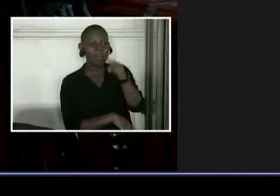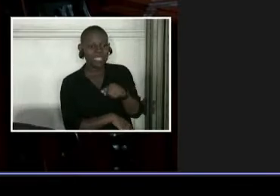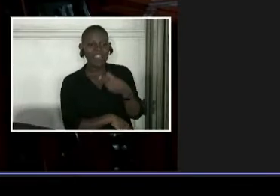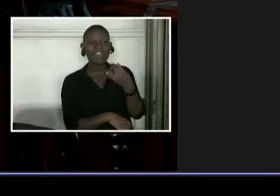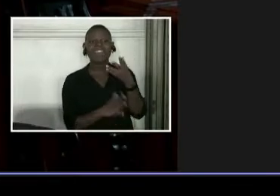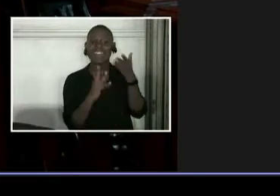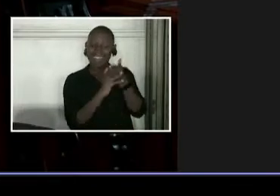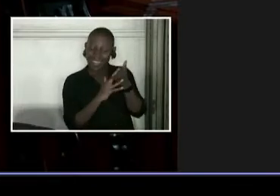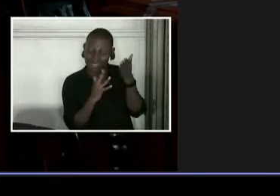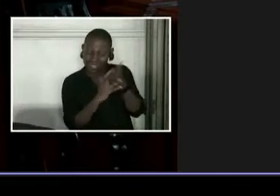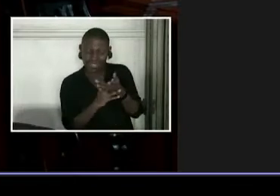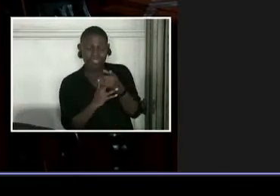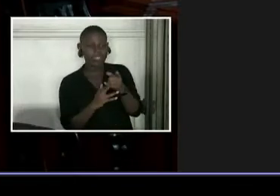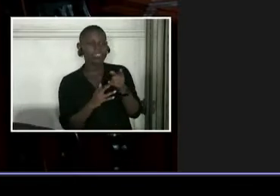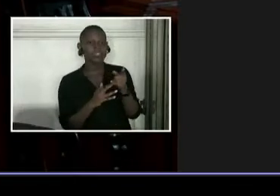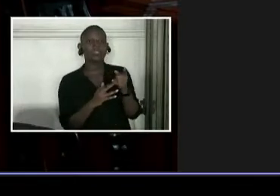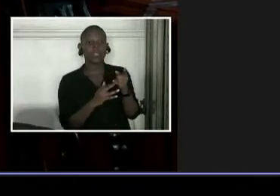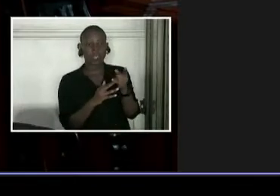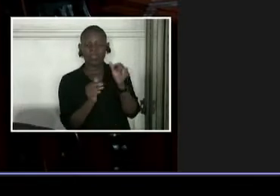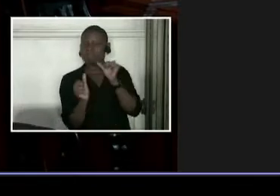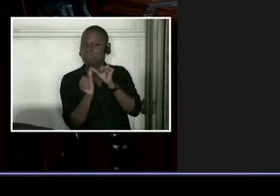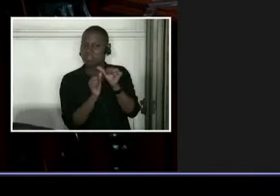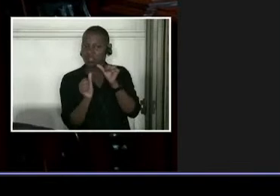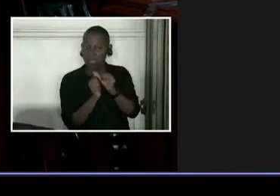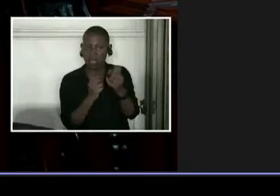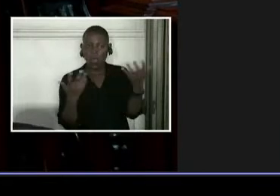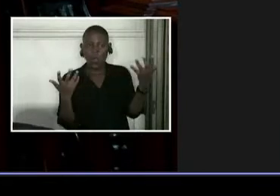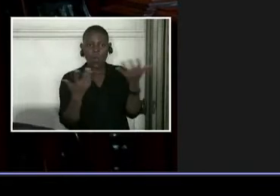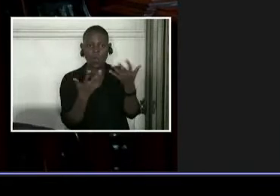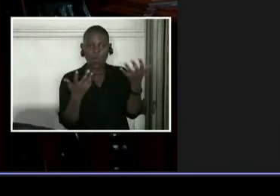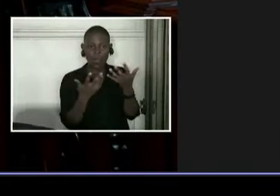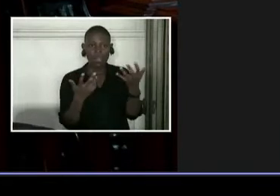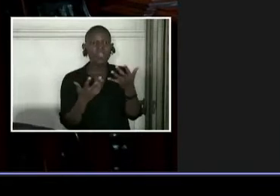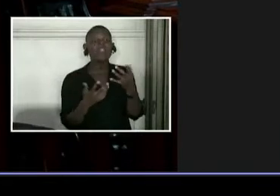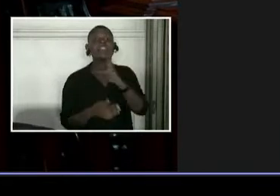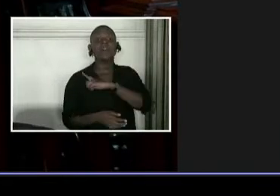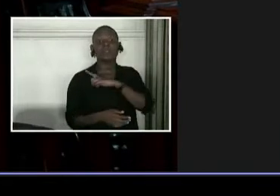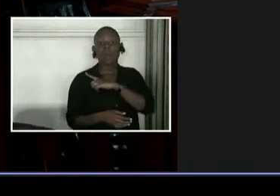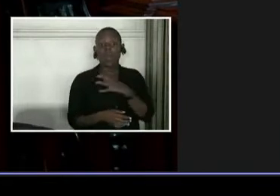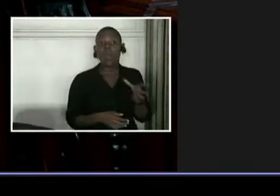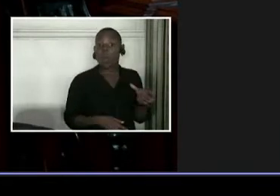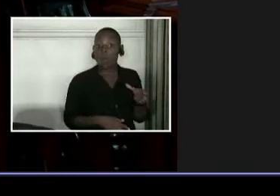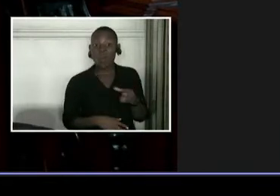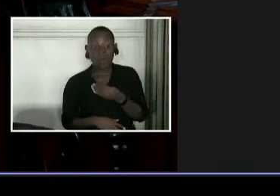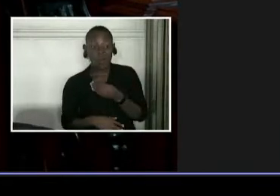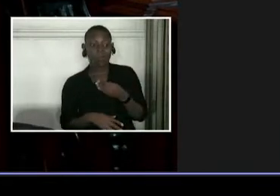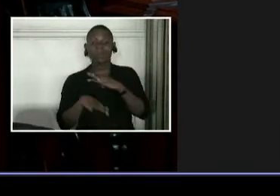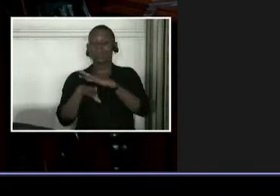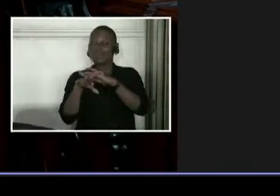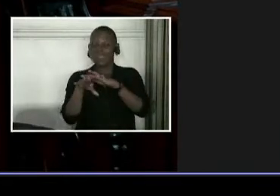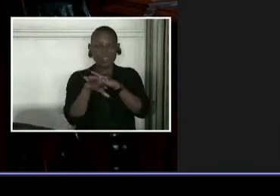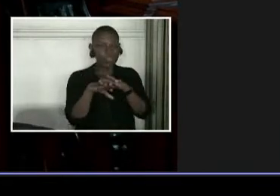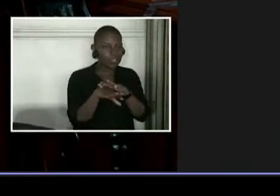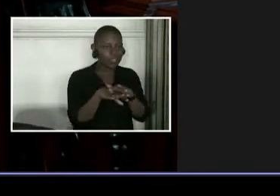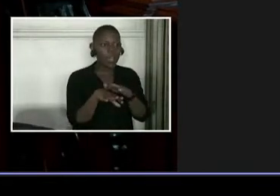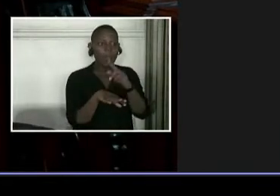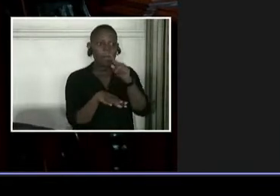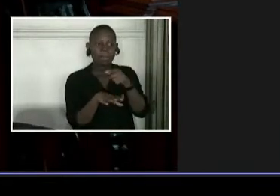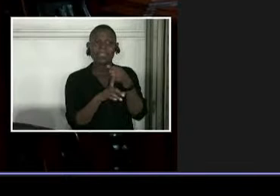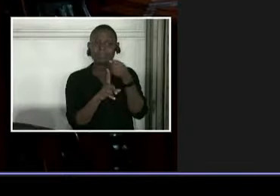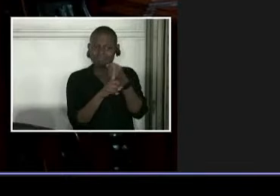that mankind has produced, in which they shall be taught to love their people of all races, to defend the equality of their